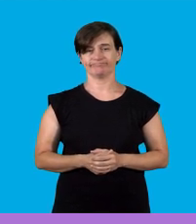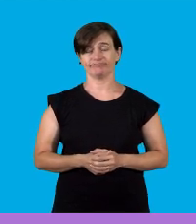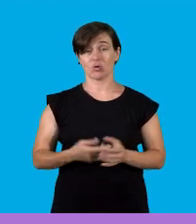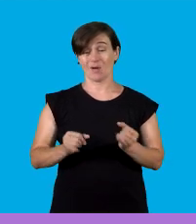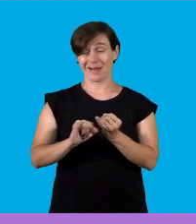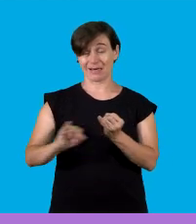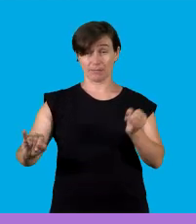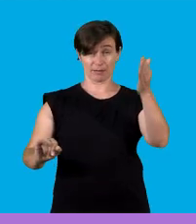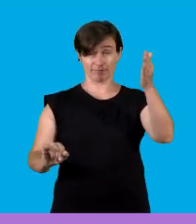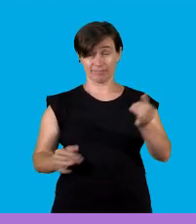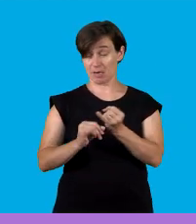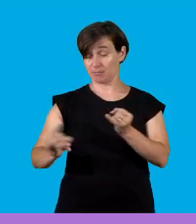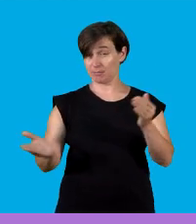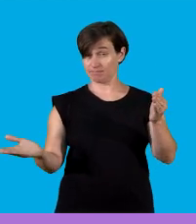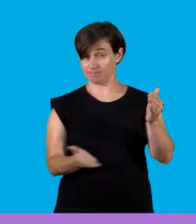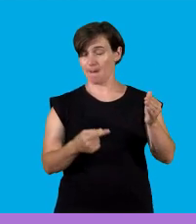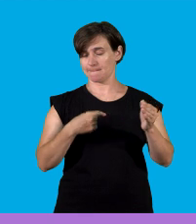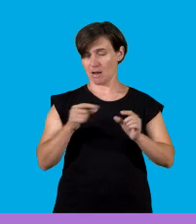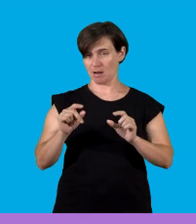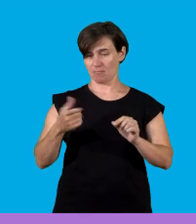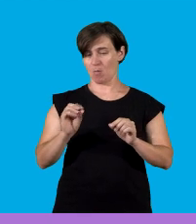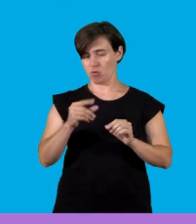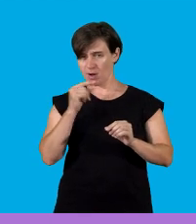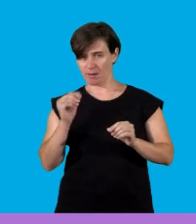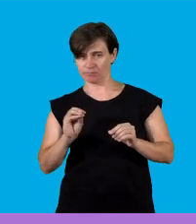independent x's here, right? So looking at this, this will be